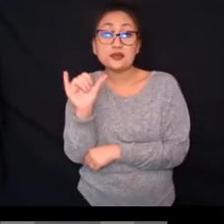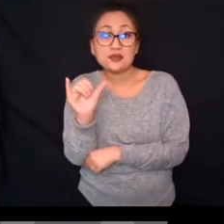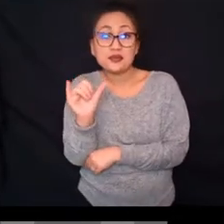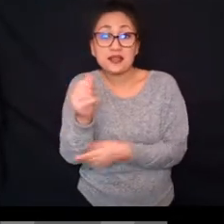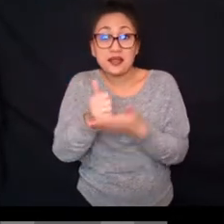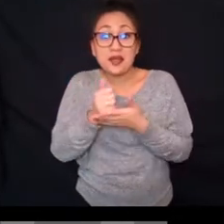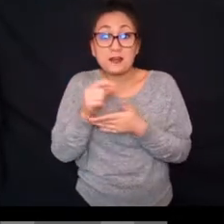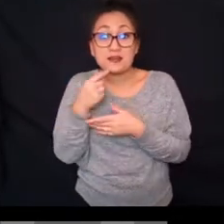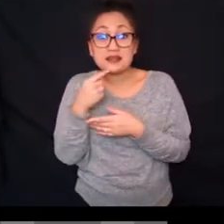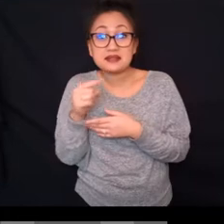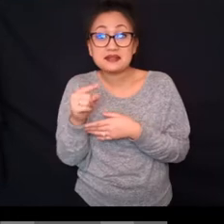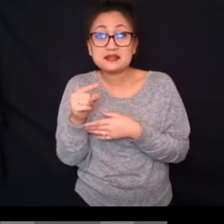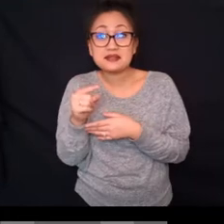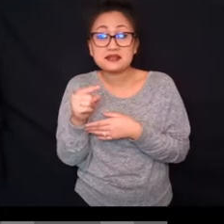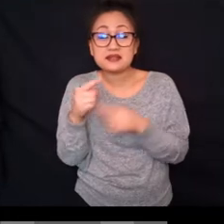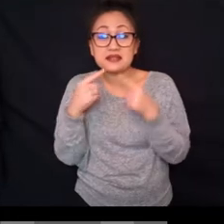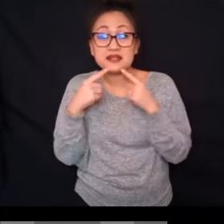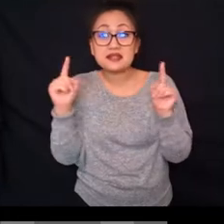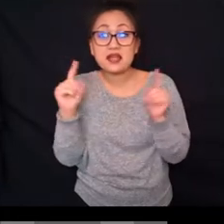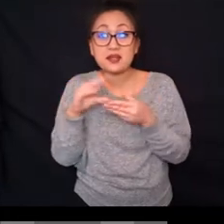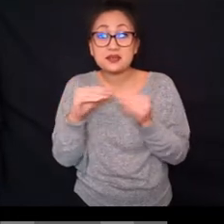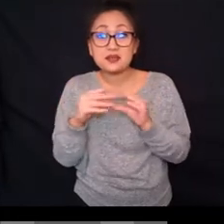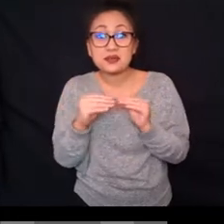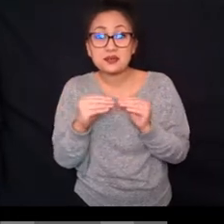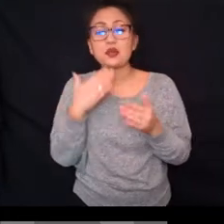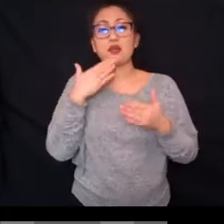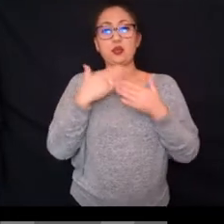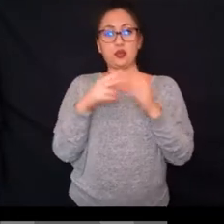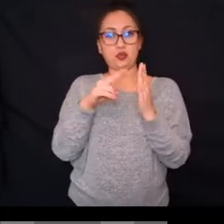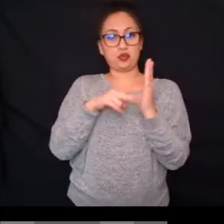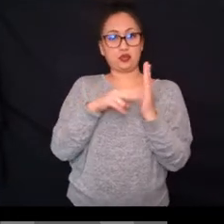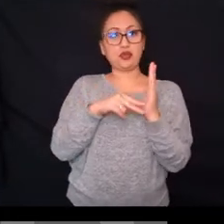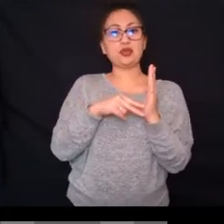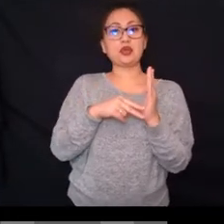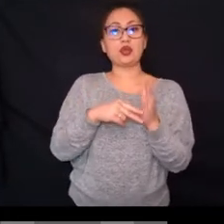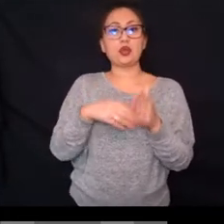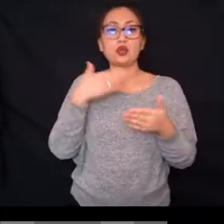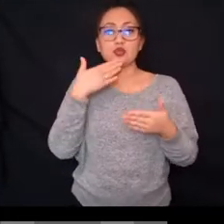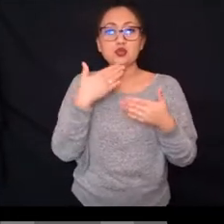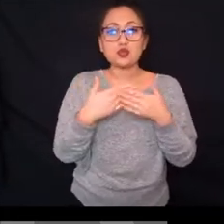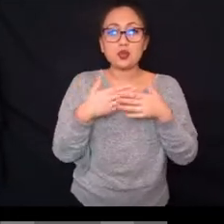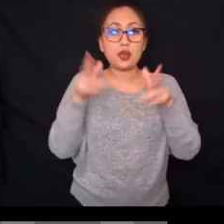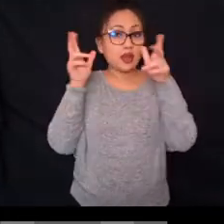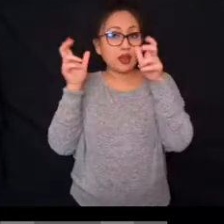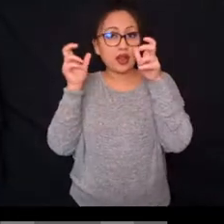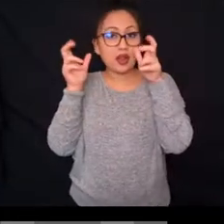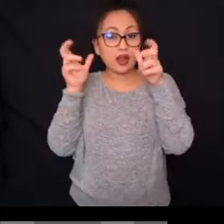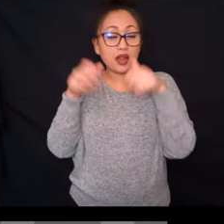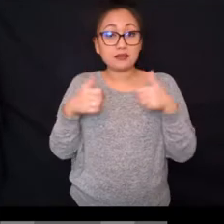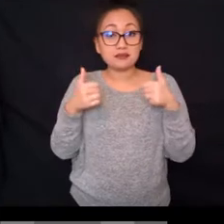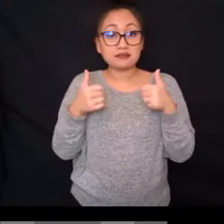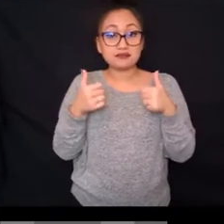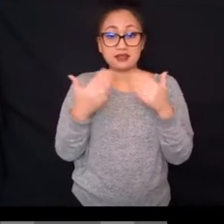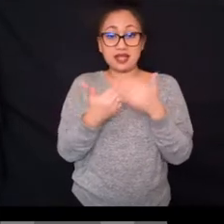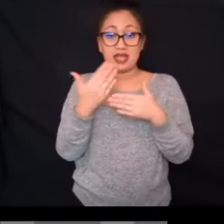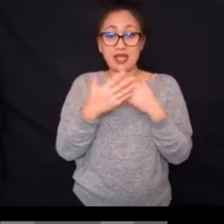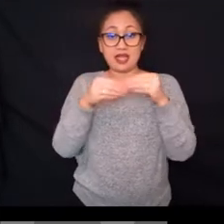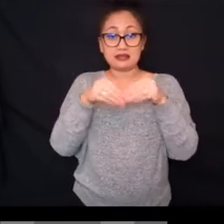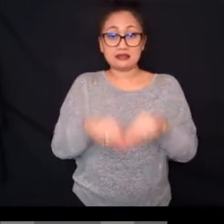right. Good reader, good listeners. Eyes are up here. Eyes are watching. Ears are listening. Hands and feet